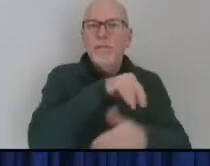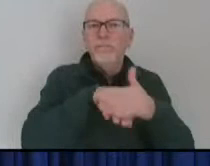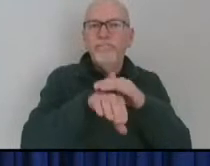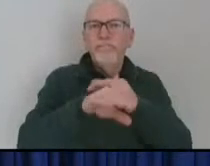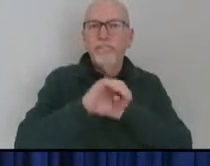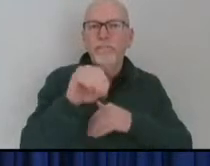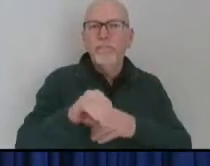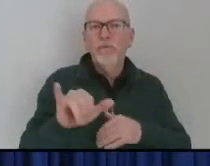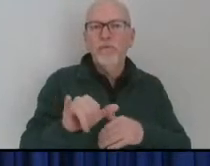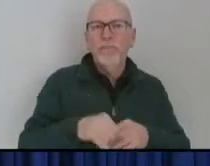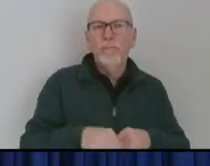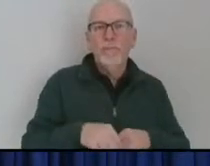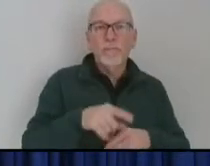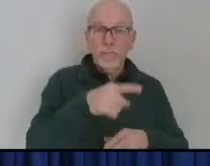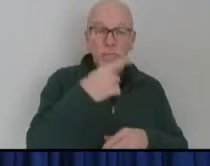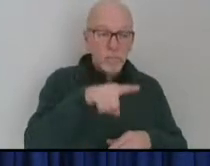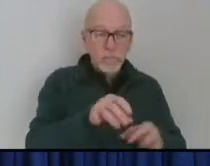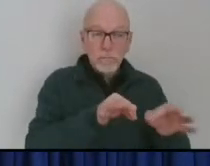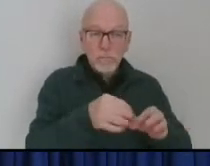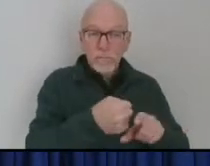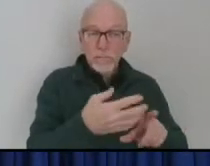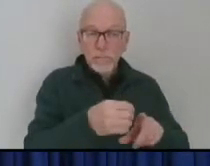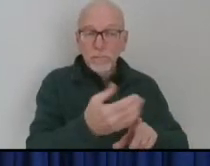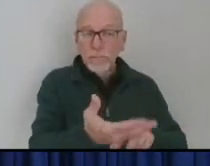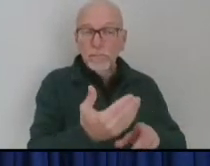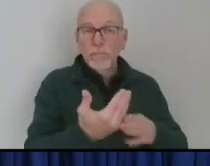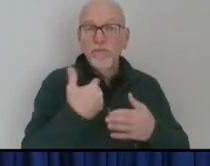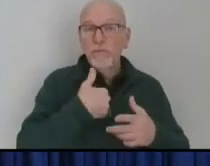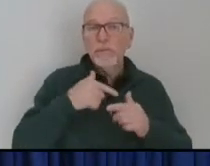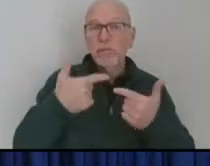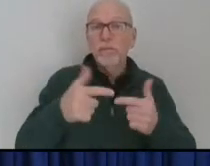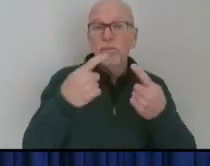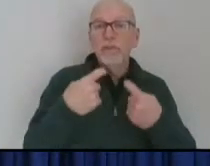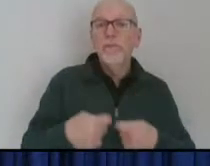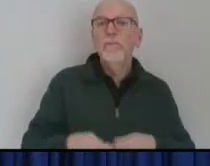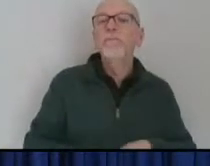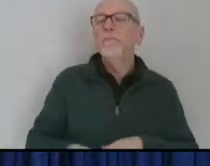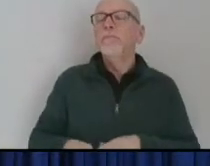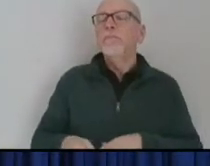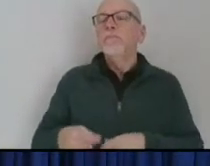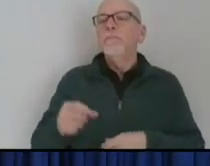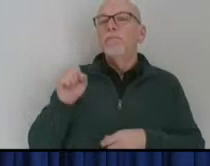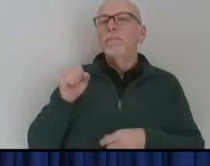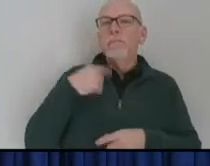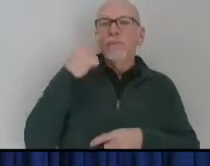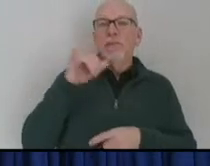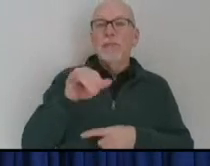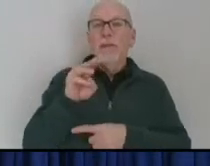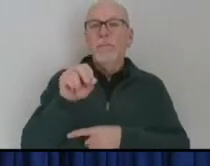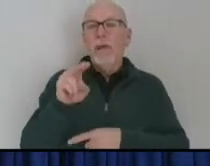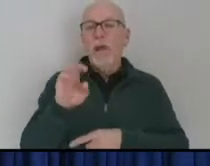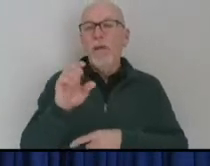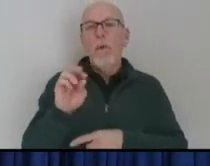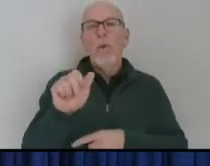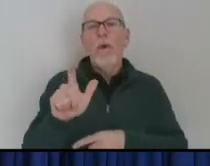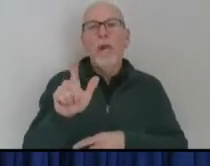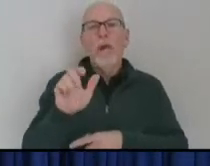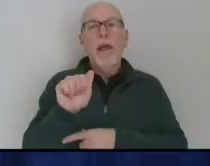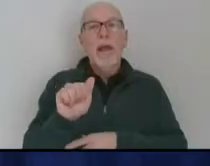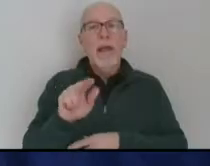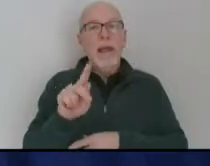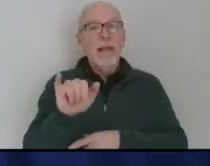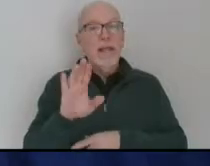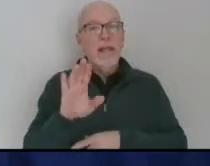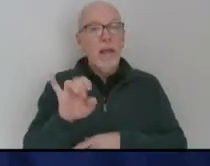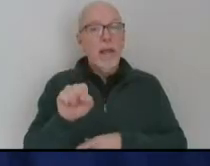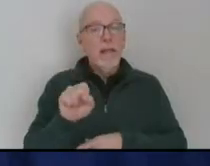well. You care to talk about that just for a second before we go to the Q&A? So I think the monoclonal antibodies are so important, and the usage of